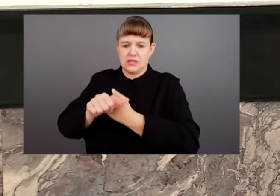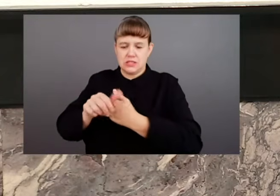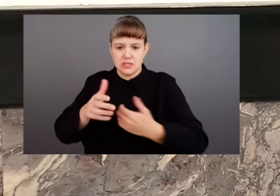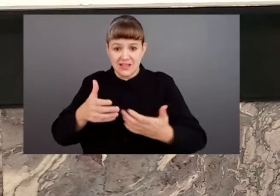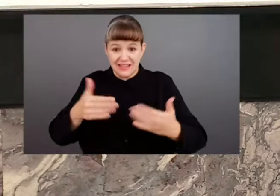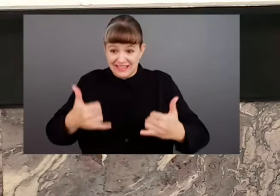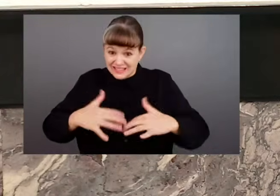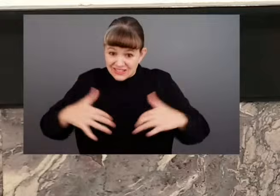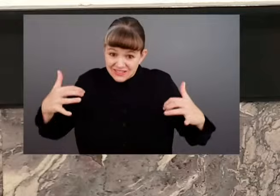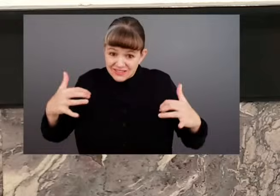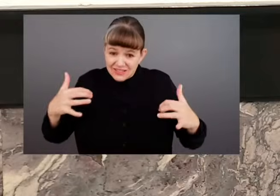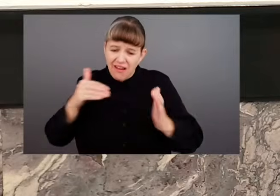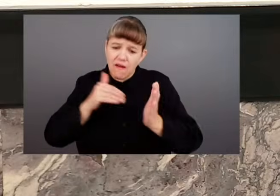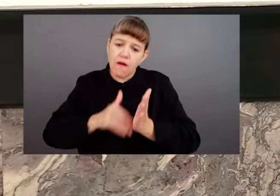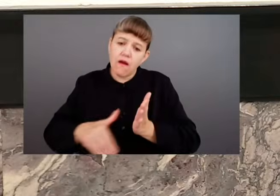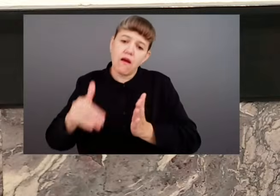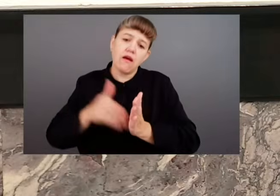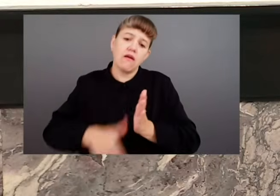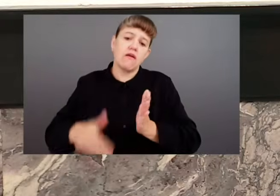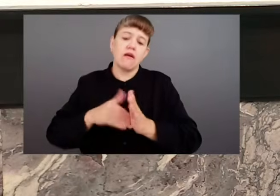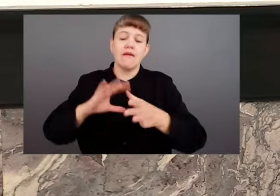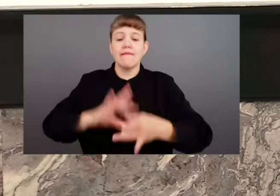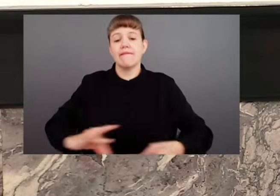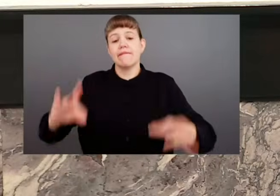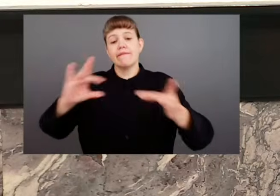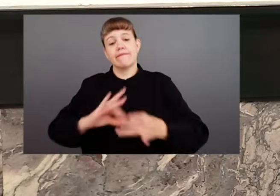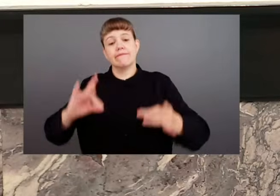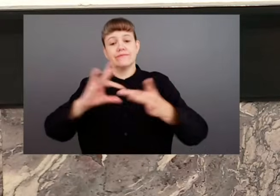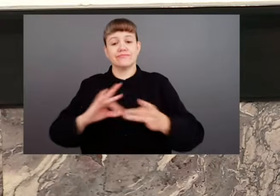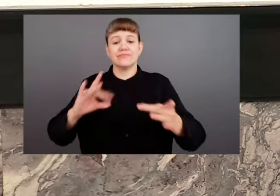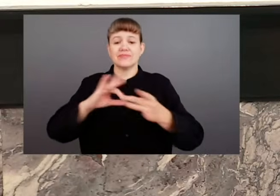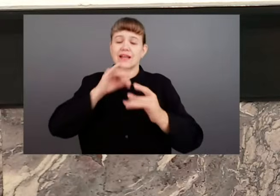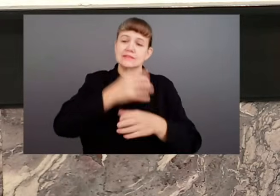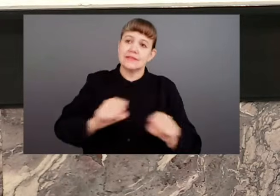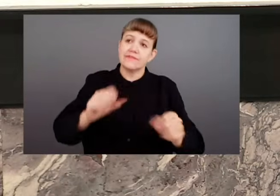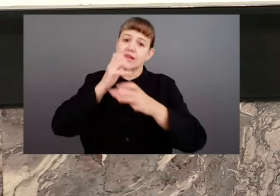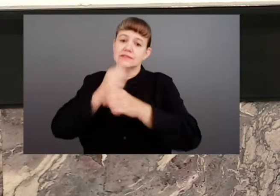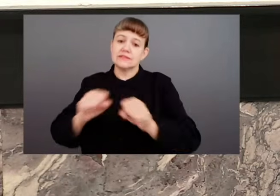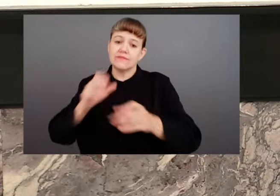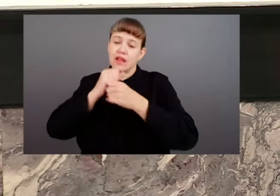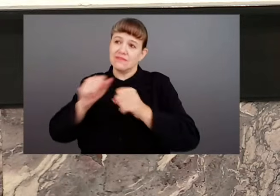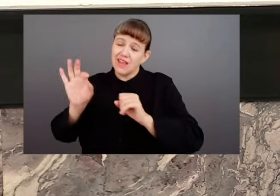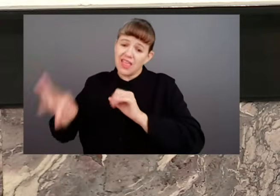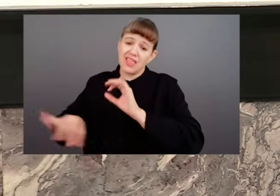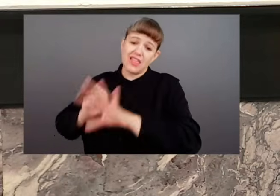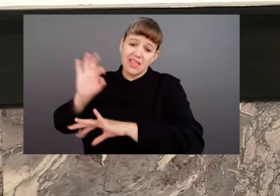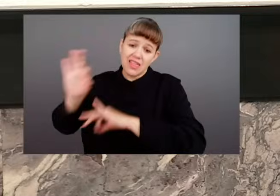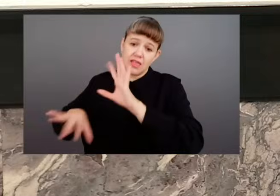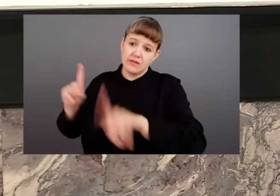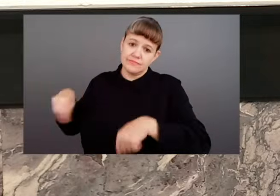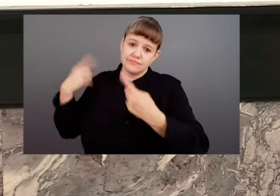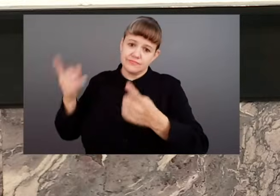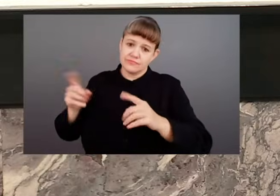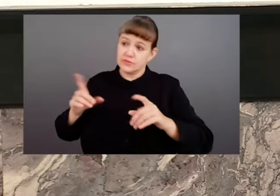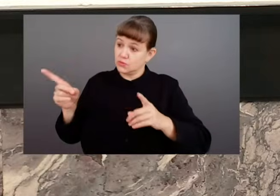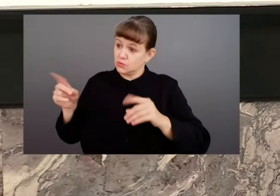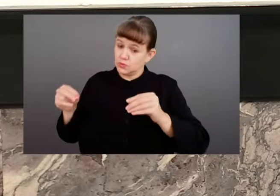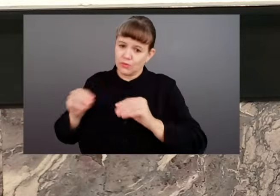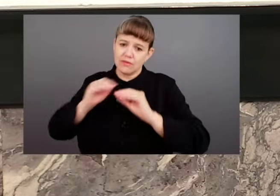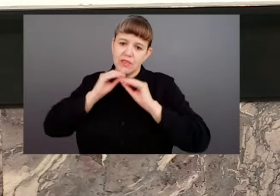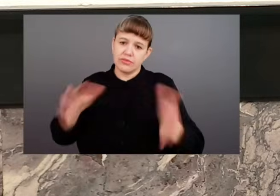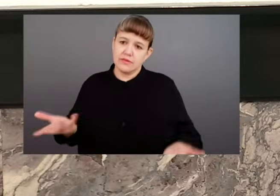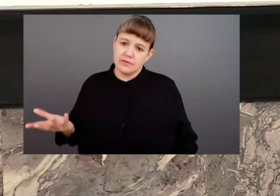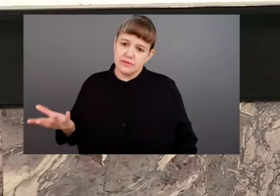conditions, and yet nothing has been done. We need these illicit drugs banned from our hospital grounds